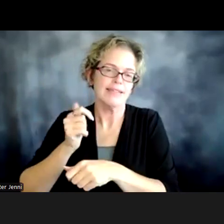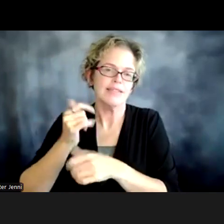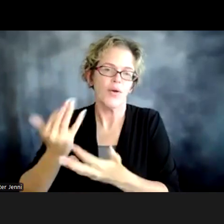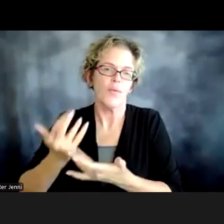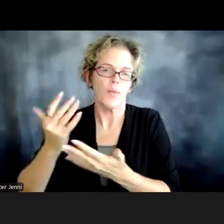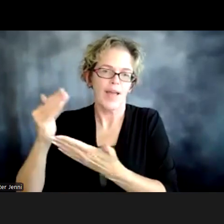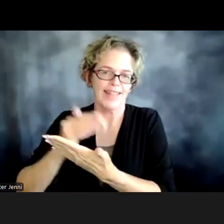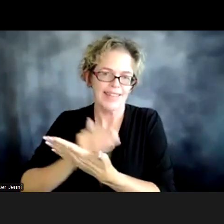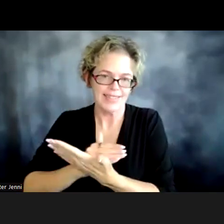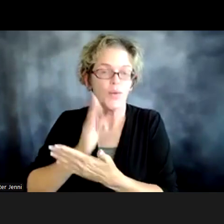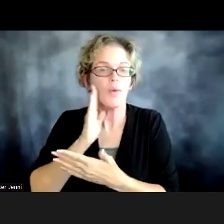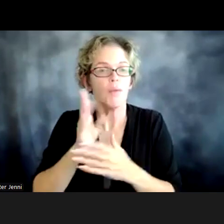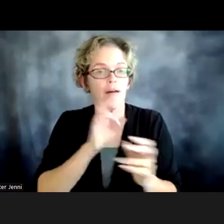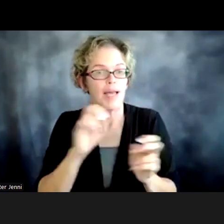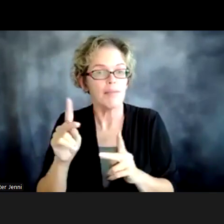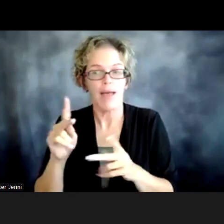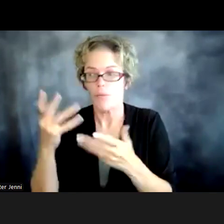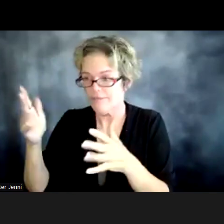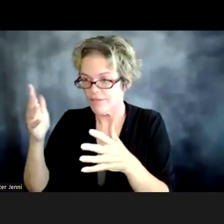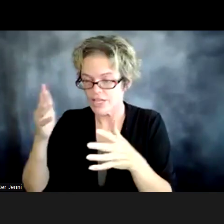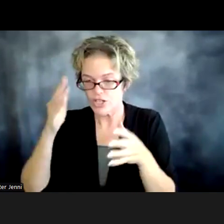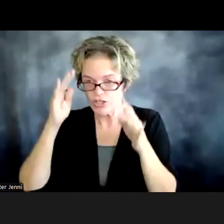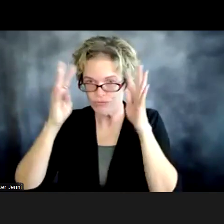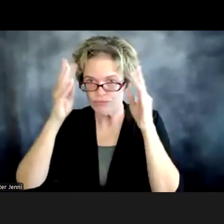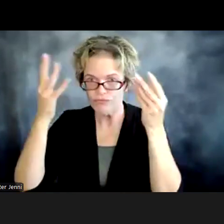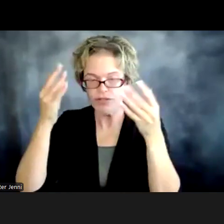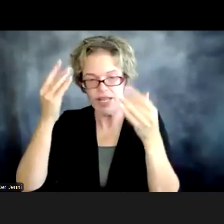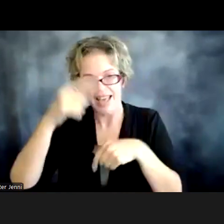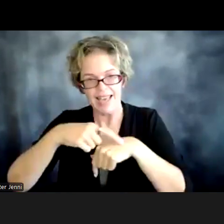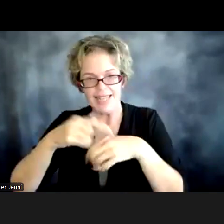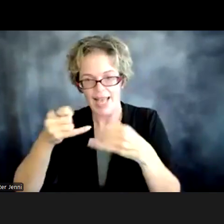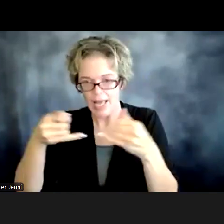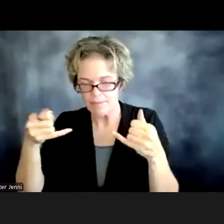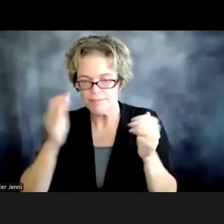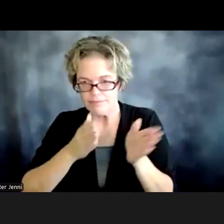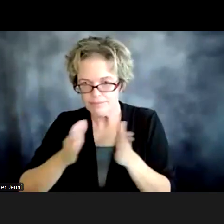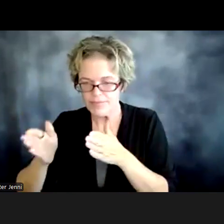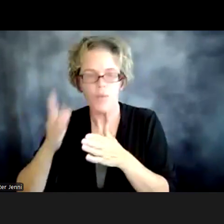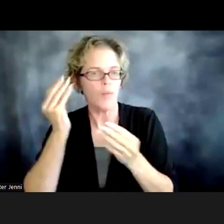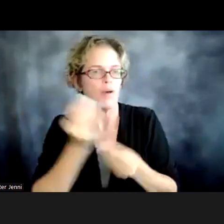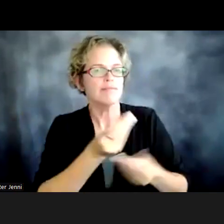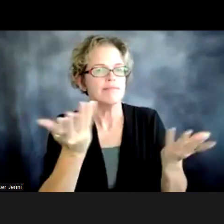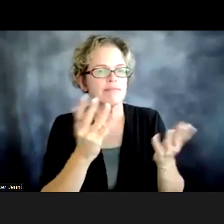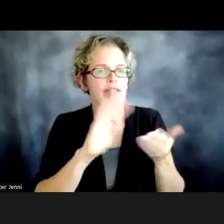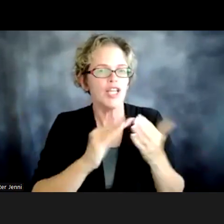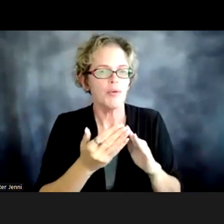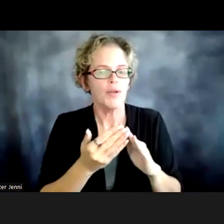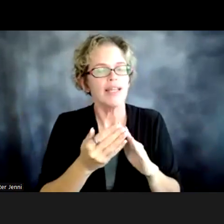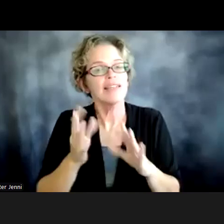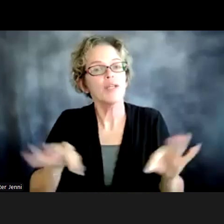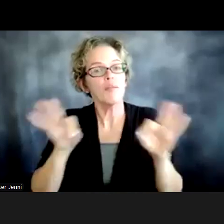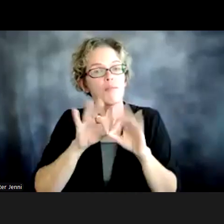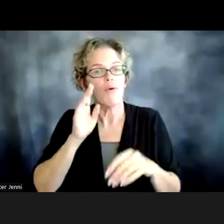will be coming back to community once we have a timeline for that. But I think that is why it is important for us to hear